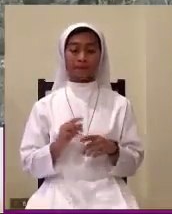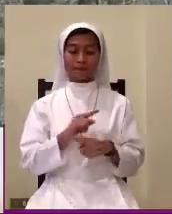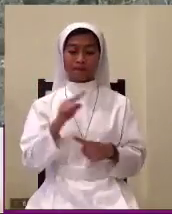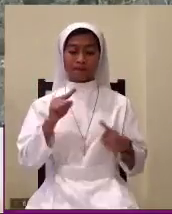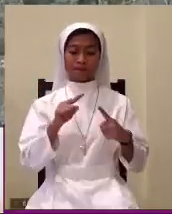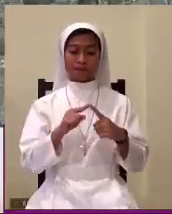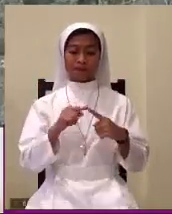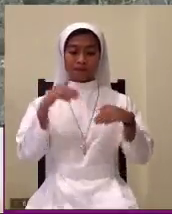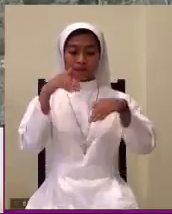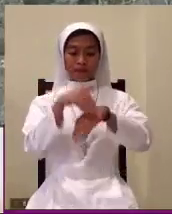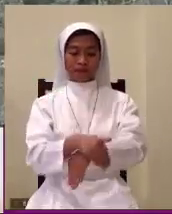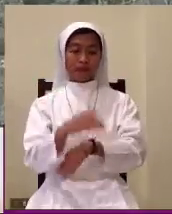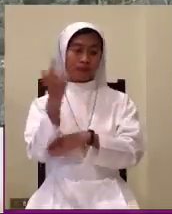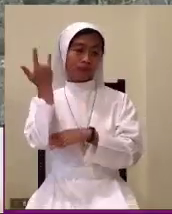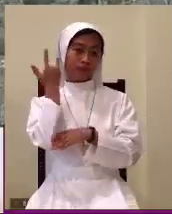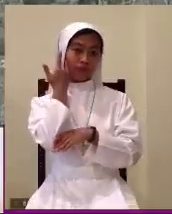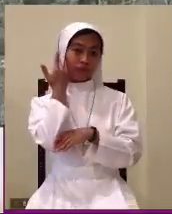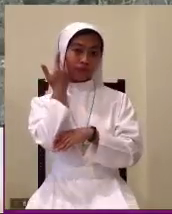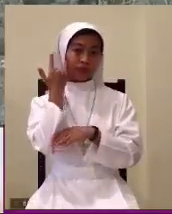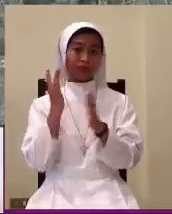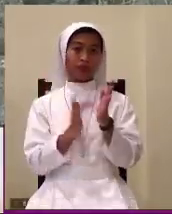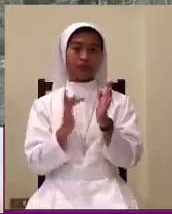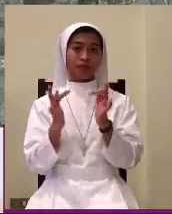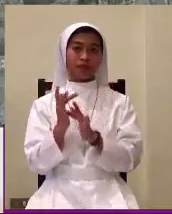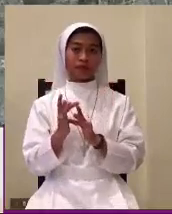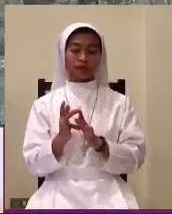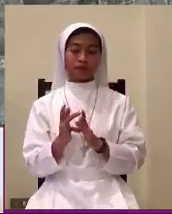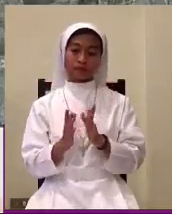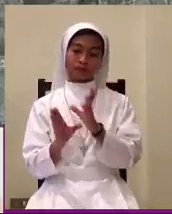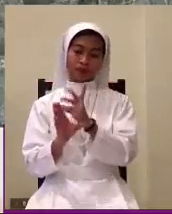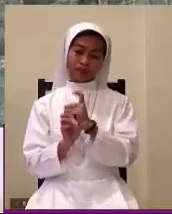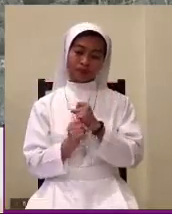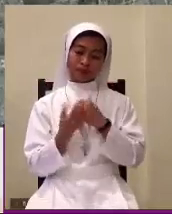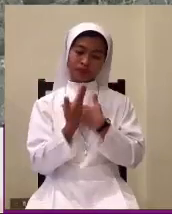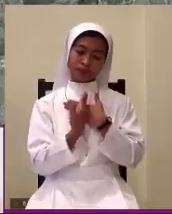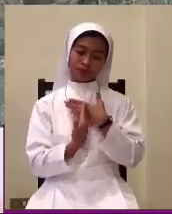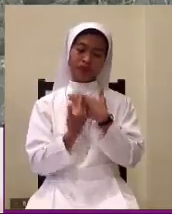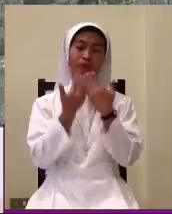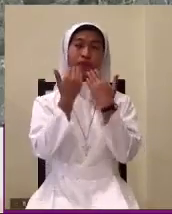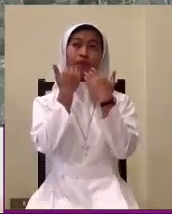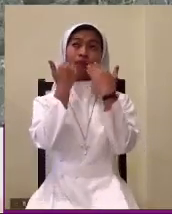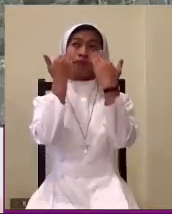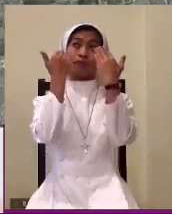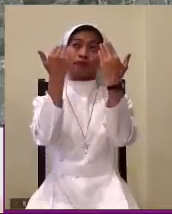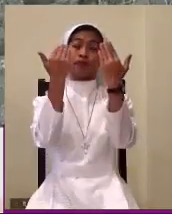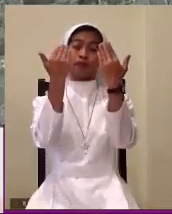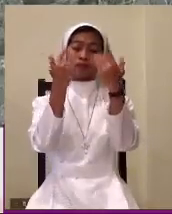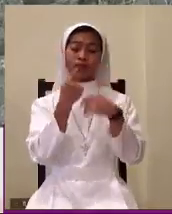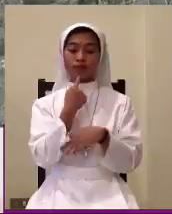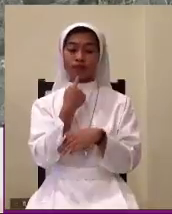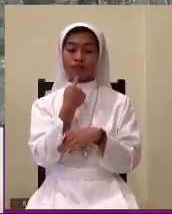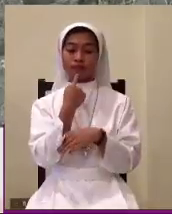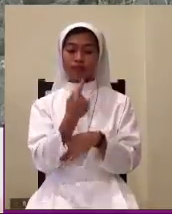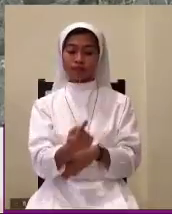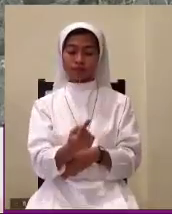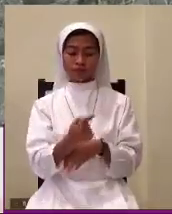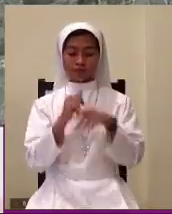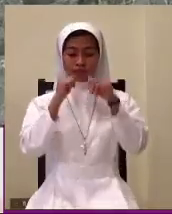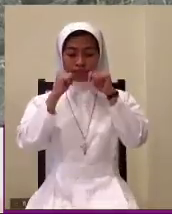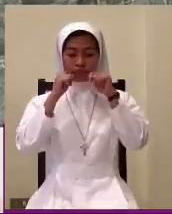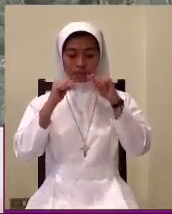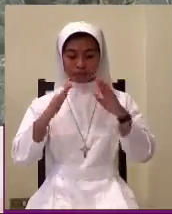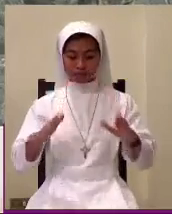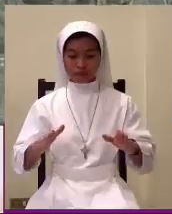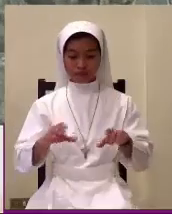betrayed, he himself took bread, and giving you thanks, he said the blessing, broke